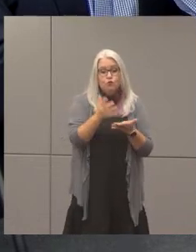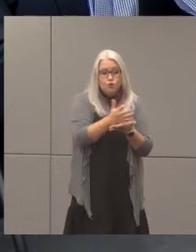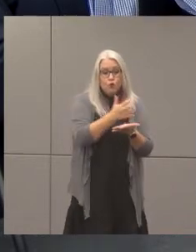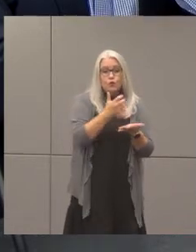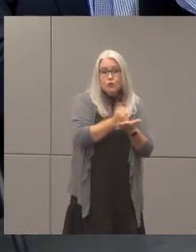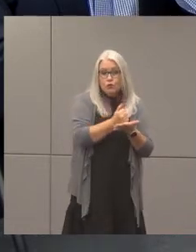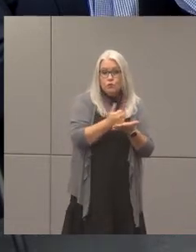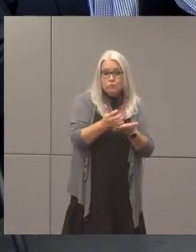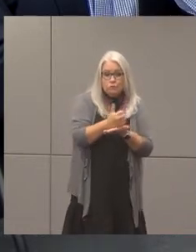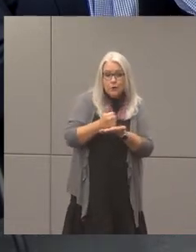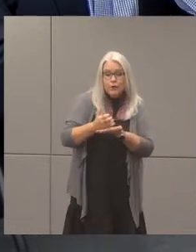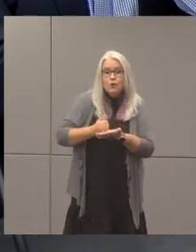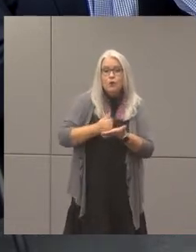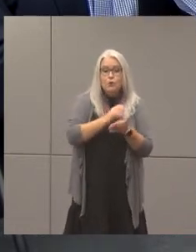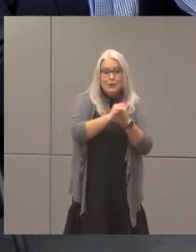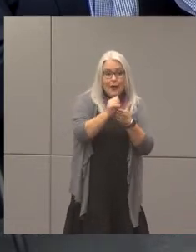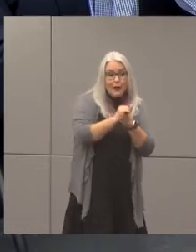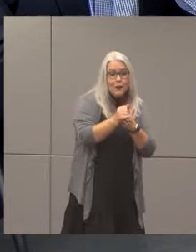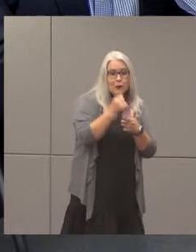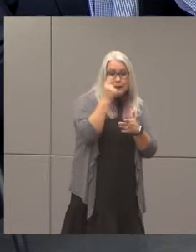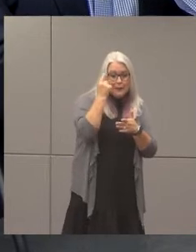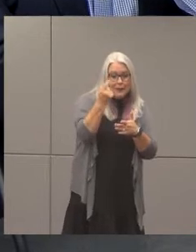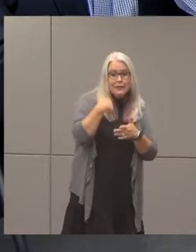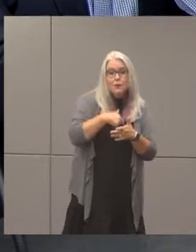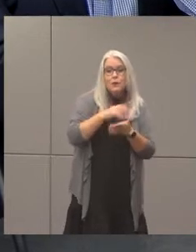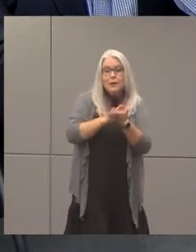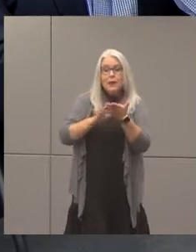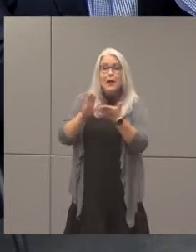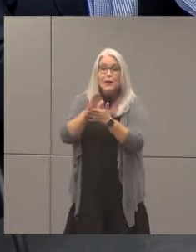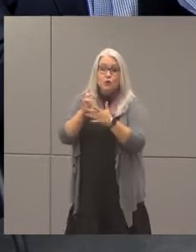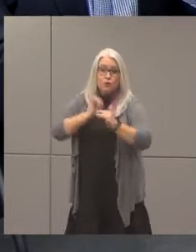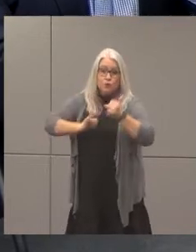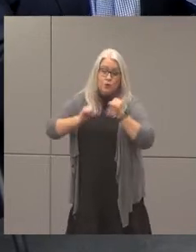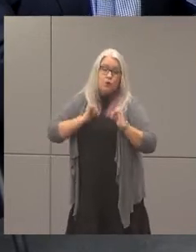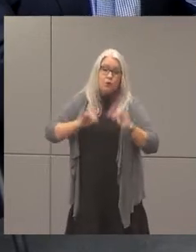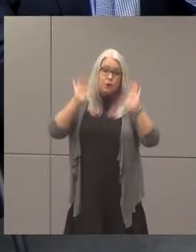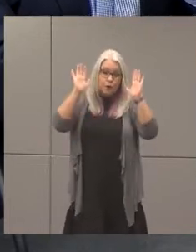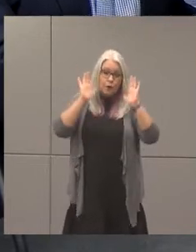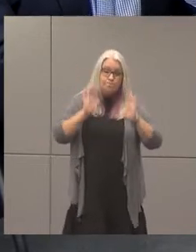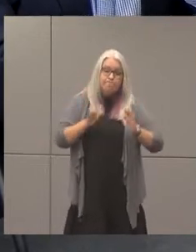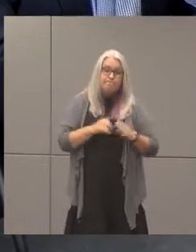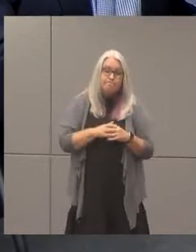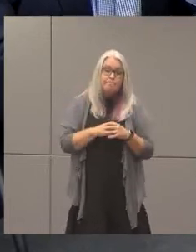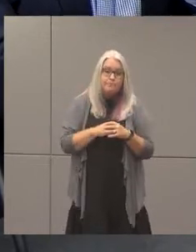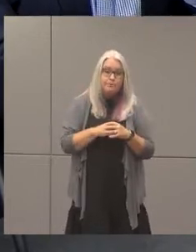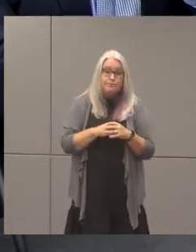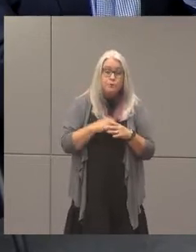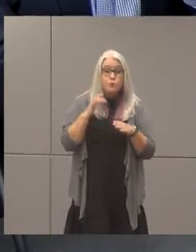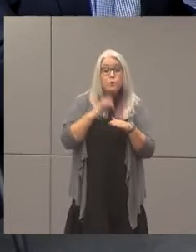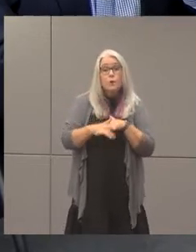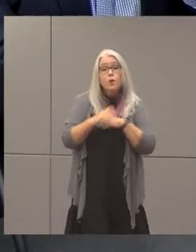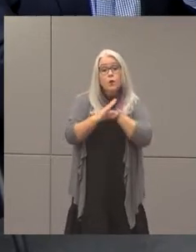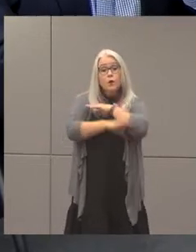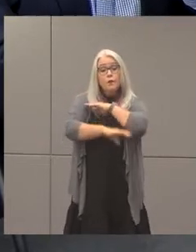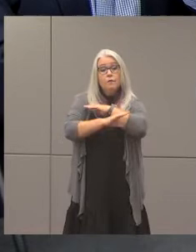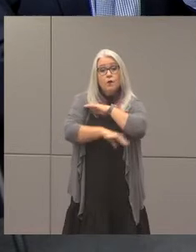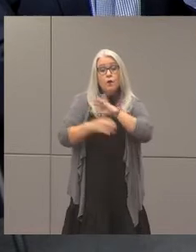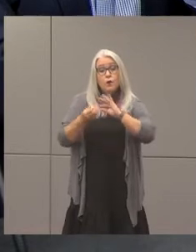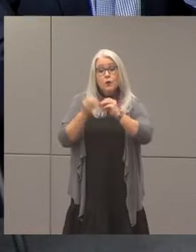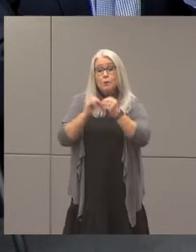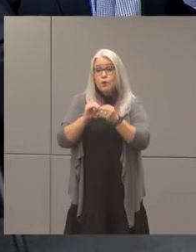dollars and cents. So the college is really performing well. Our early fall numbers are also